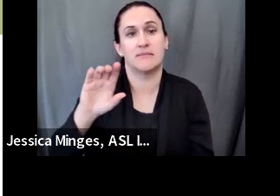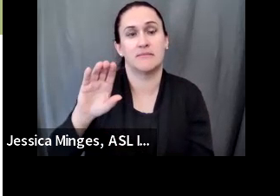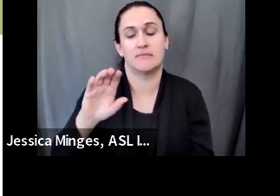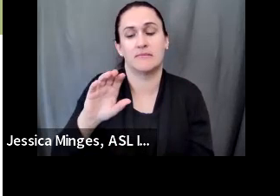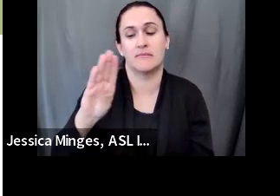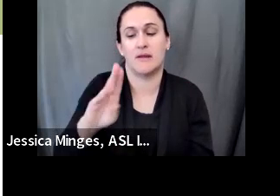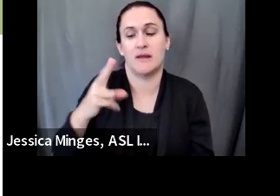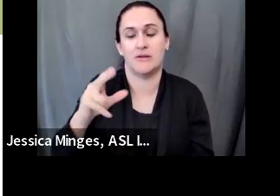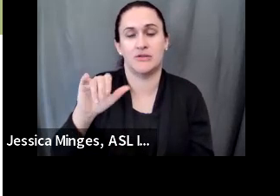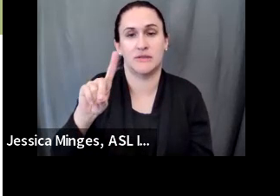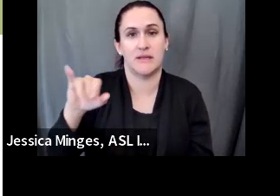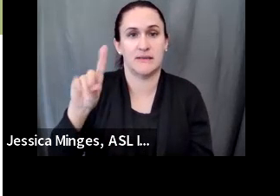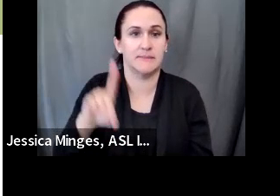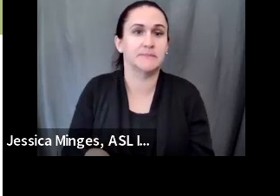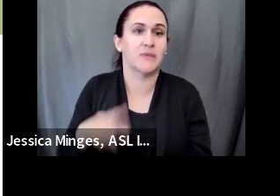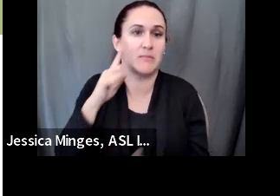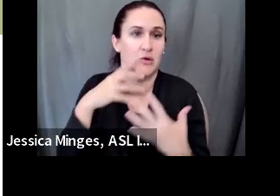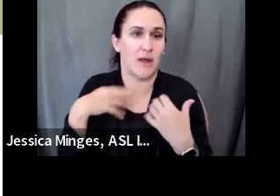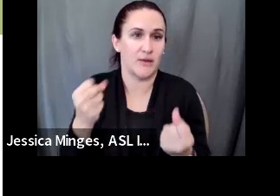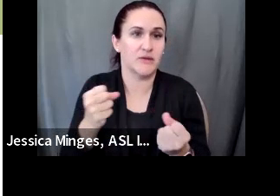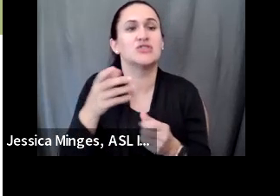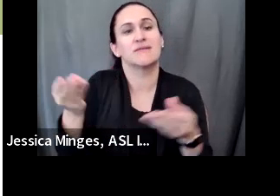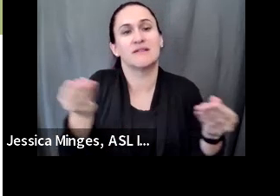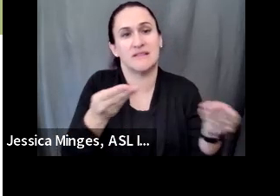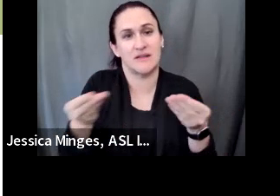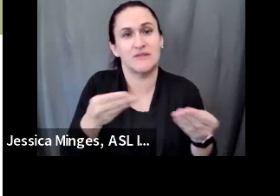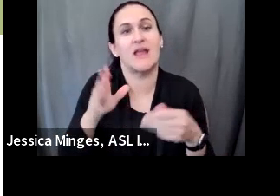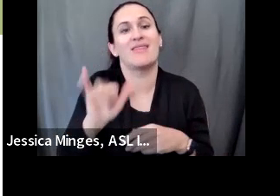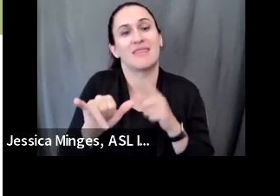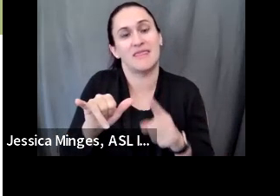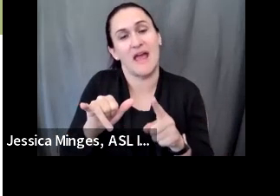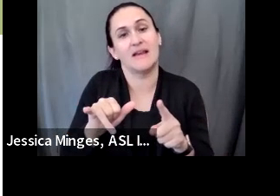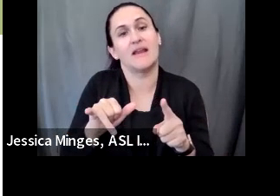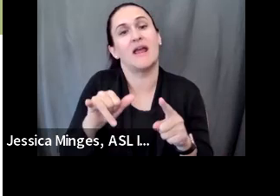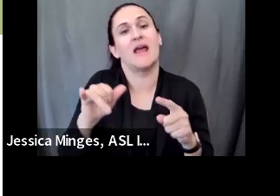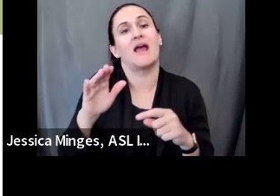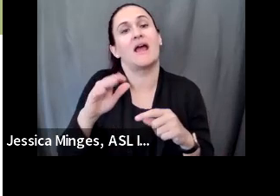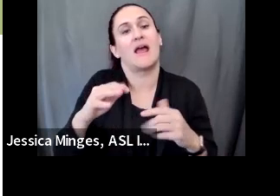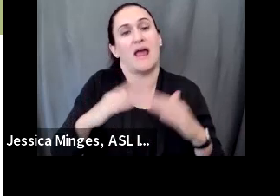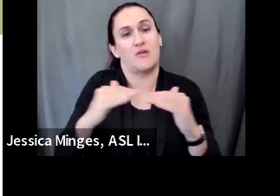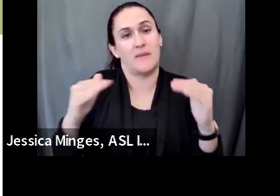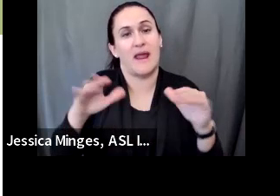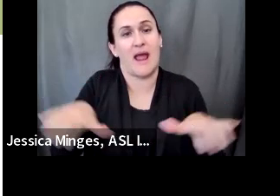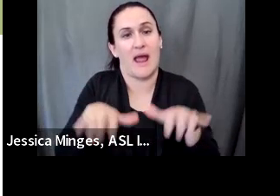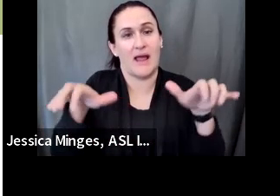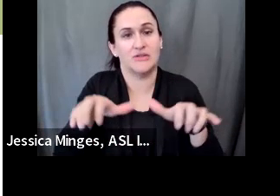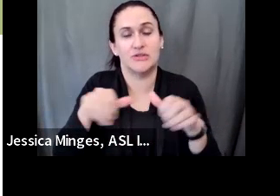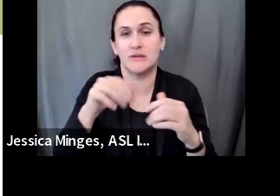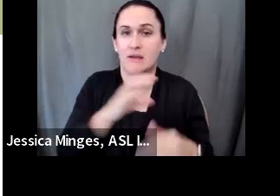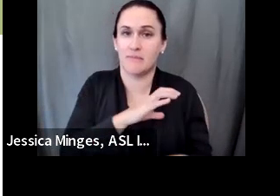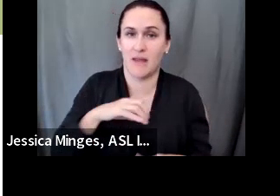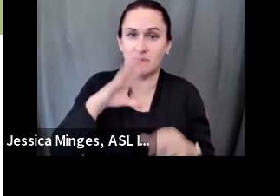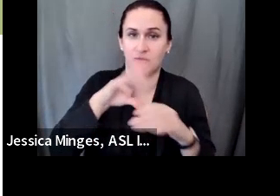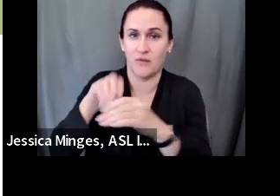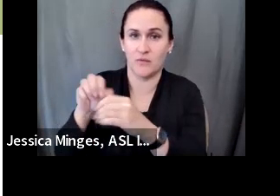Health. She facilitates the Behavioral Health Equity Action Planning Committee and serves on multiple committees, including